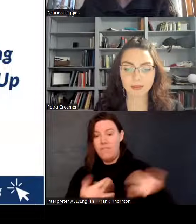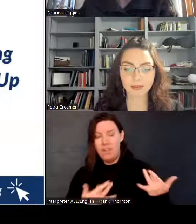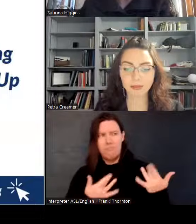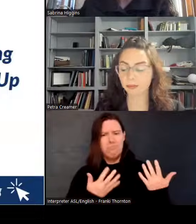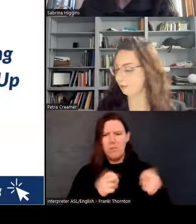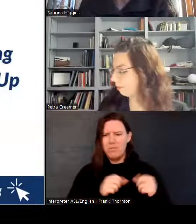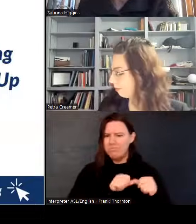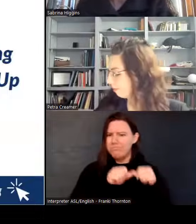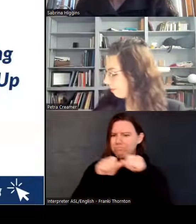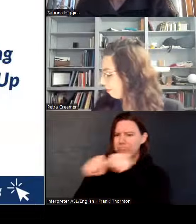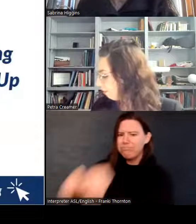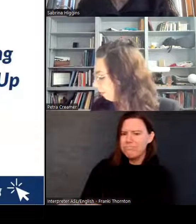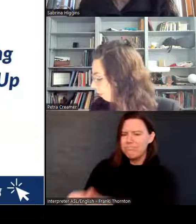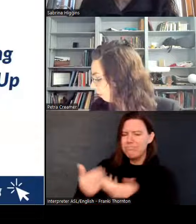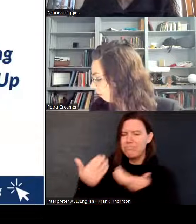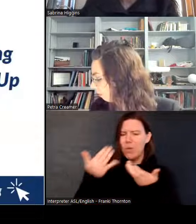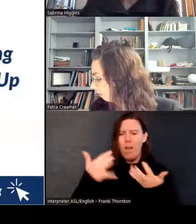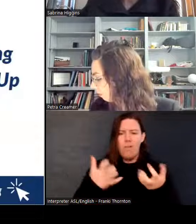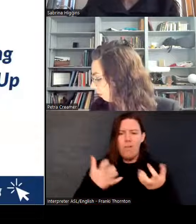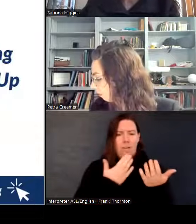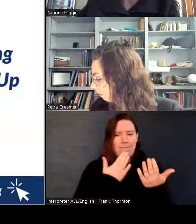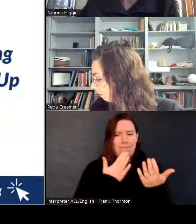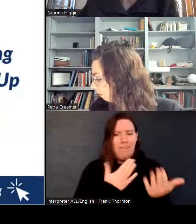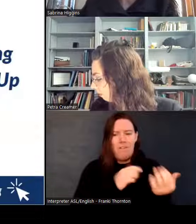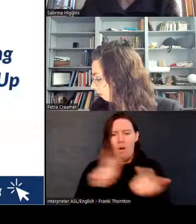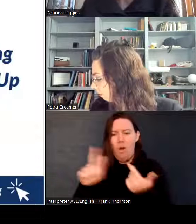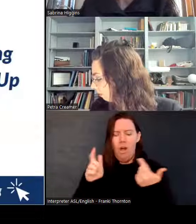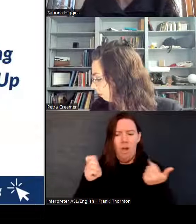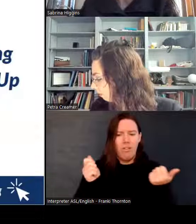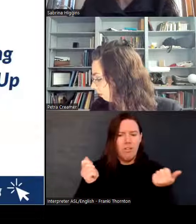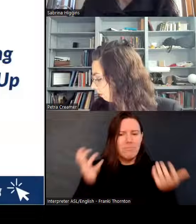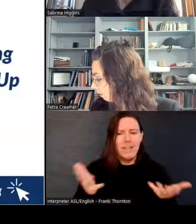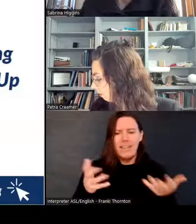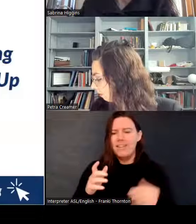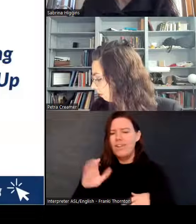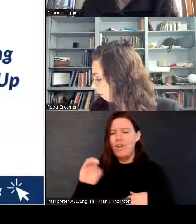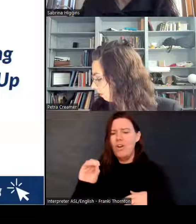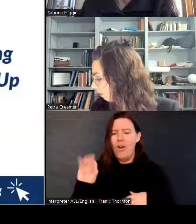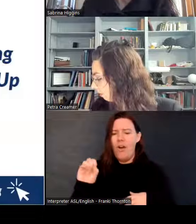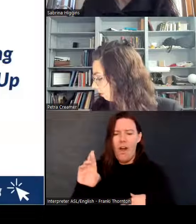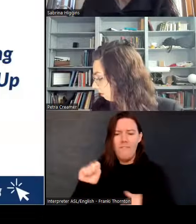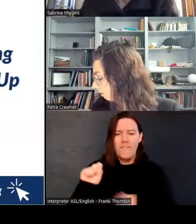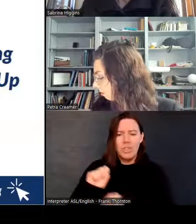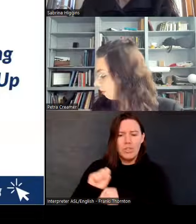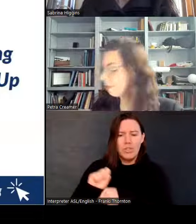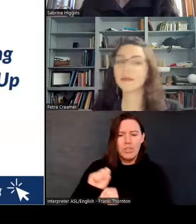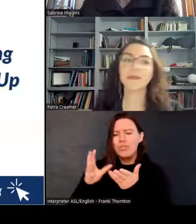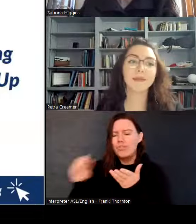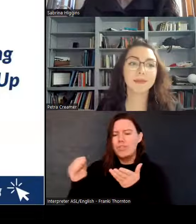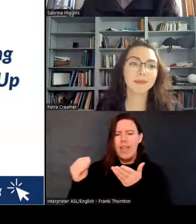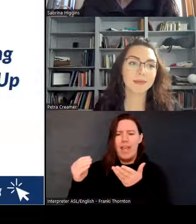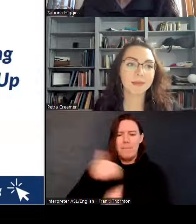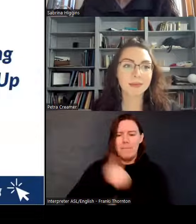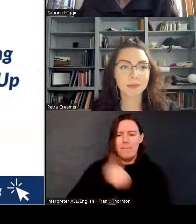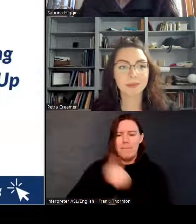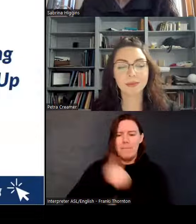incredible society officers and society members for their dedication to the AIA. And more